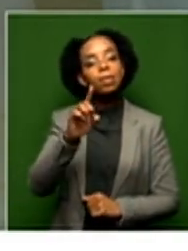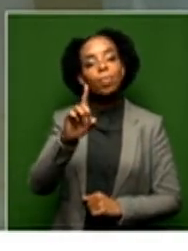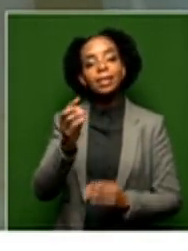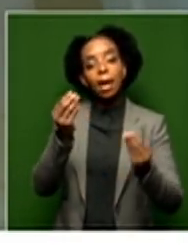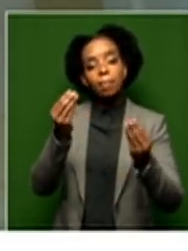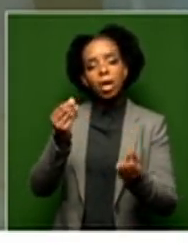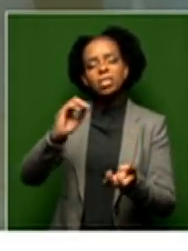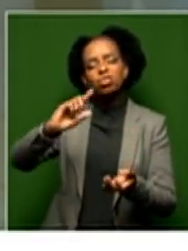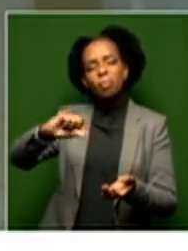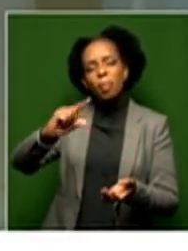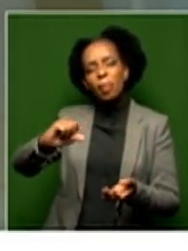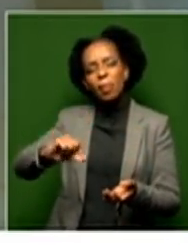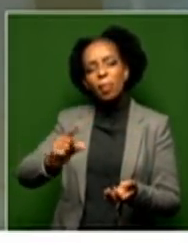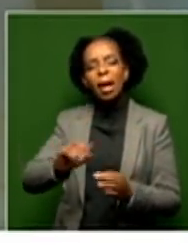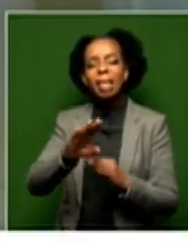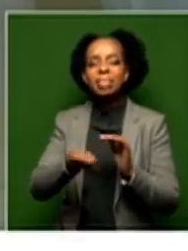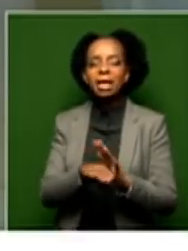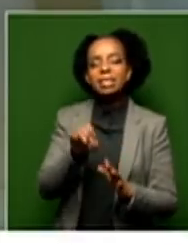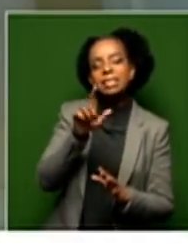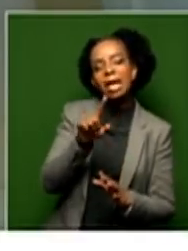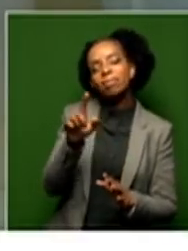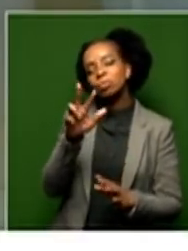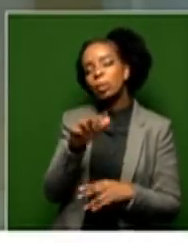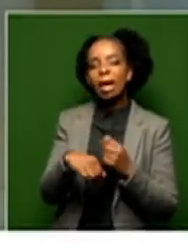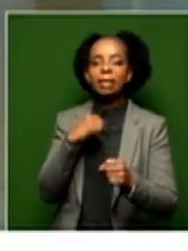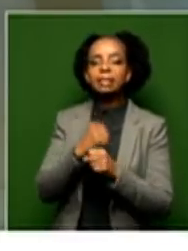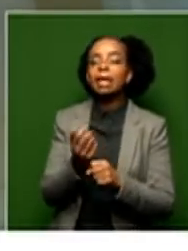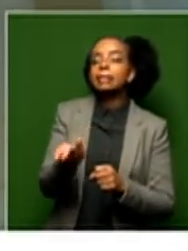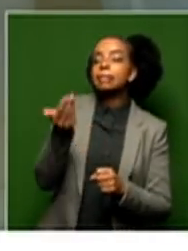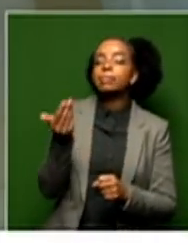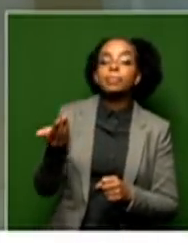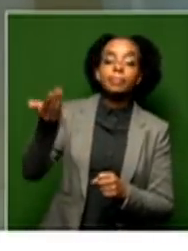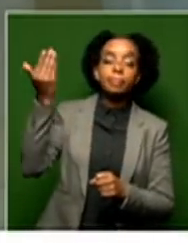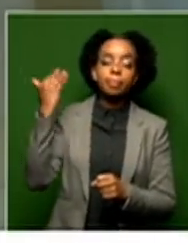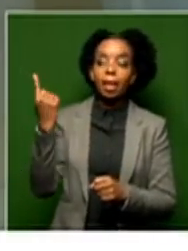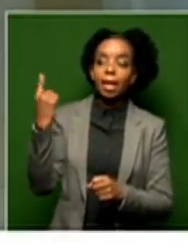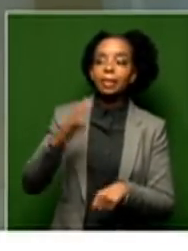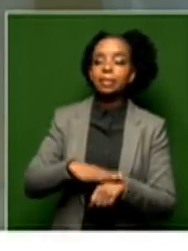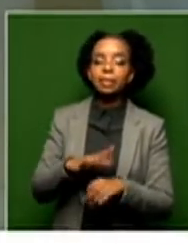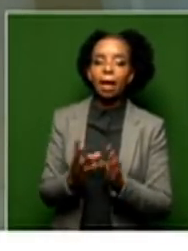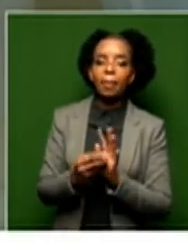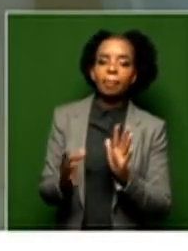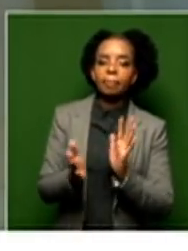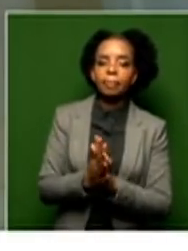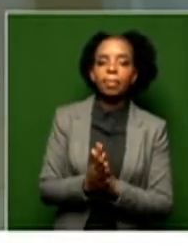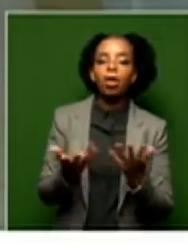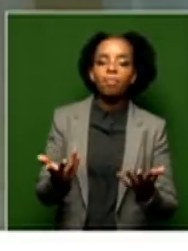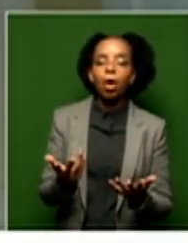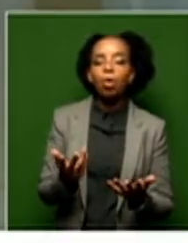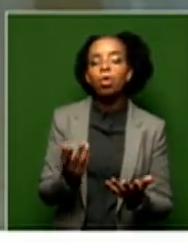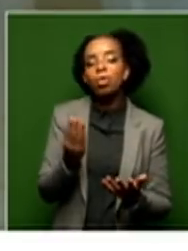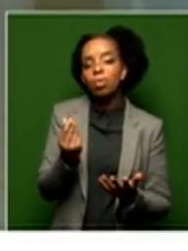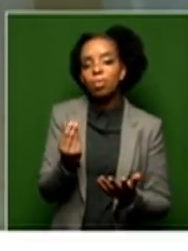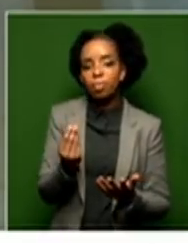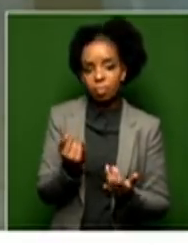significantly lower than they were 7 or 8 years ago when the previous bidding rounds took place. But you have to understand that the